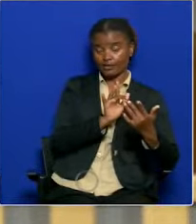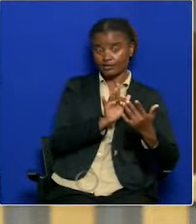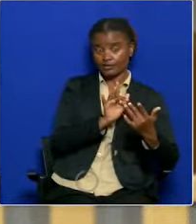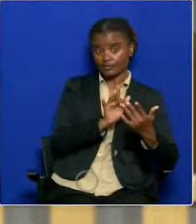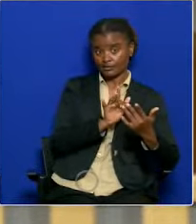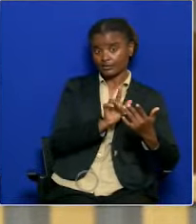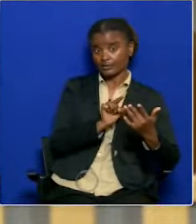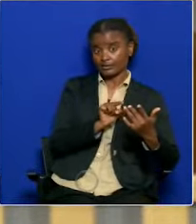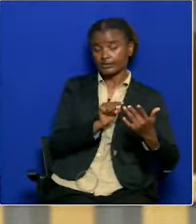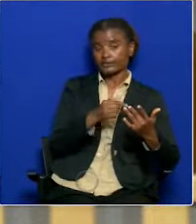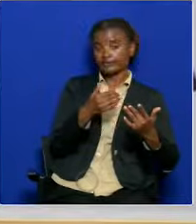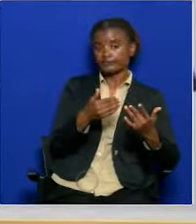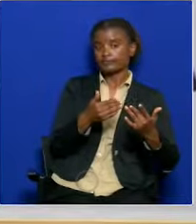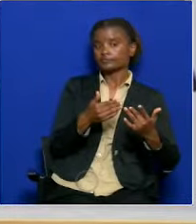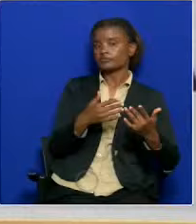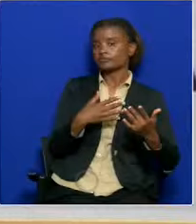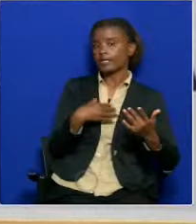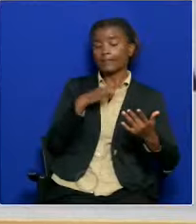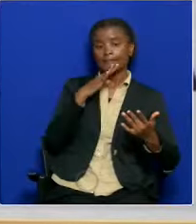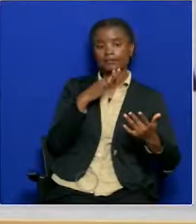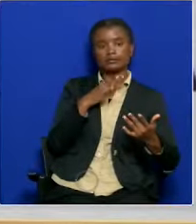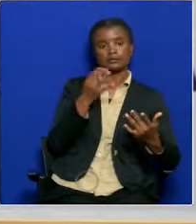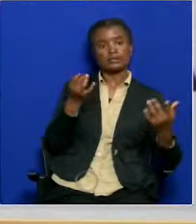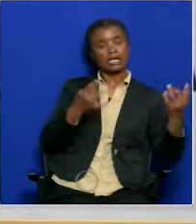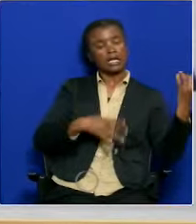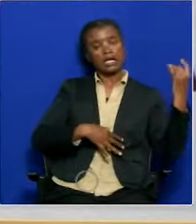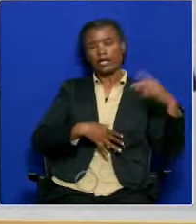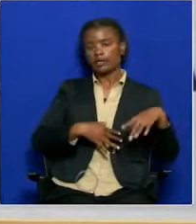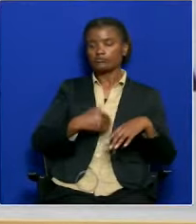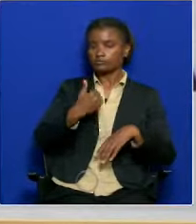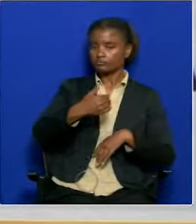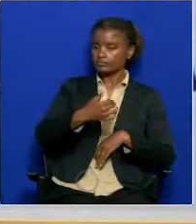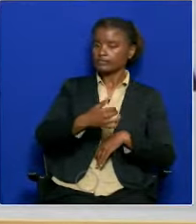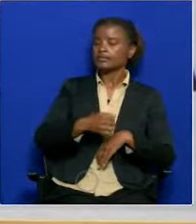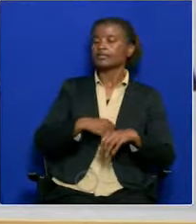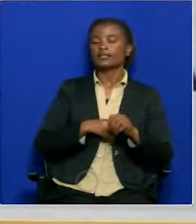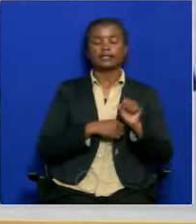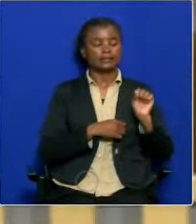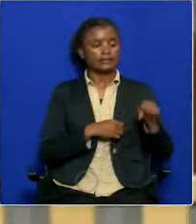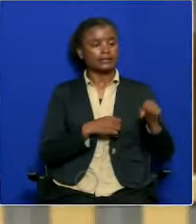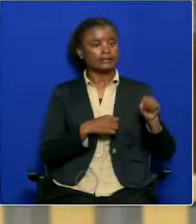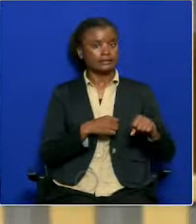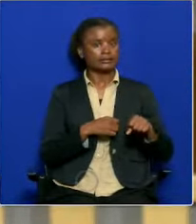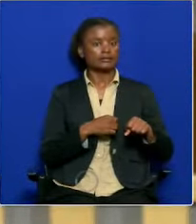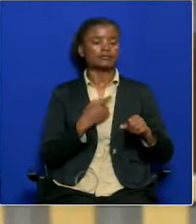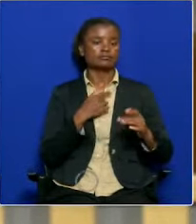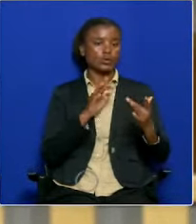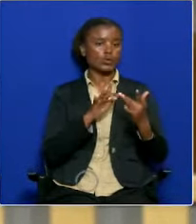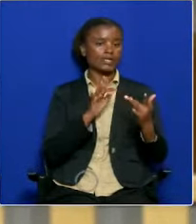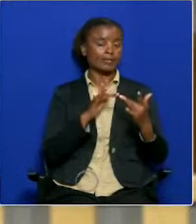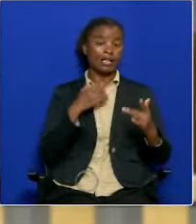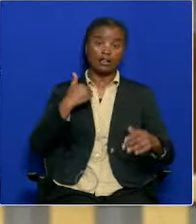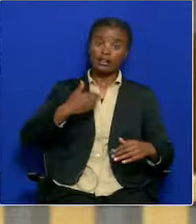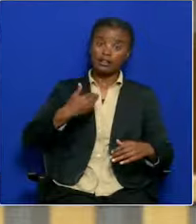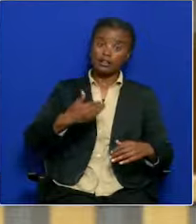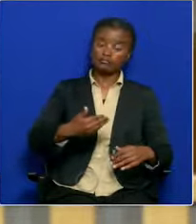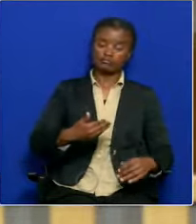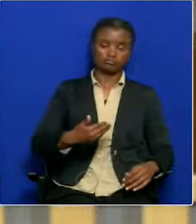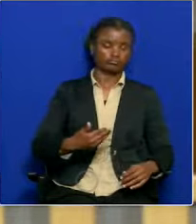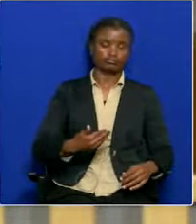not infrequent. Yeah, we're in contact, but not infrequent. Okay, thank you. Yes.